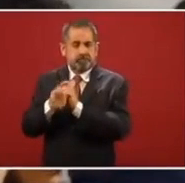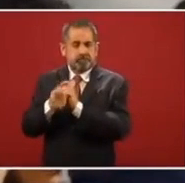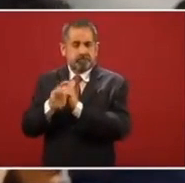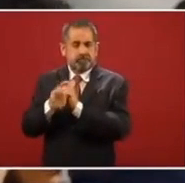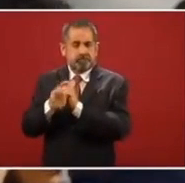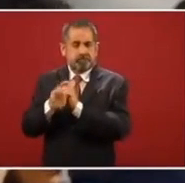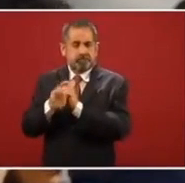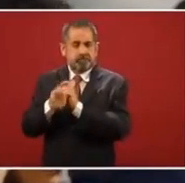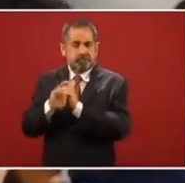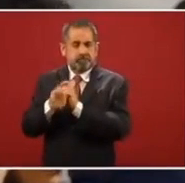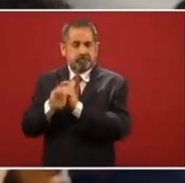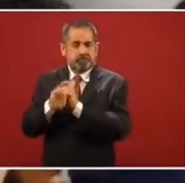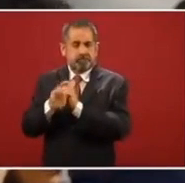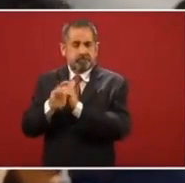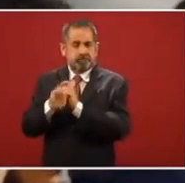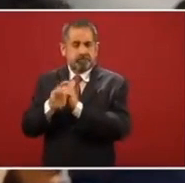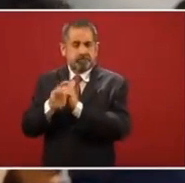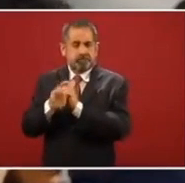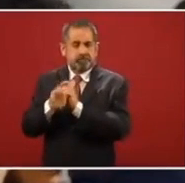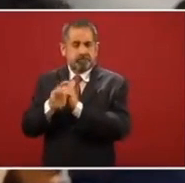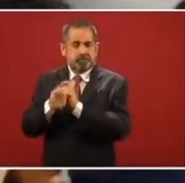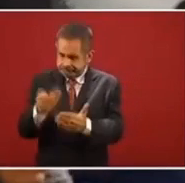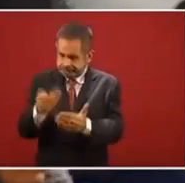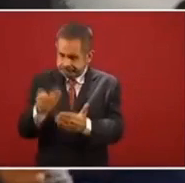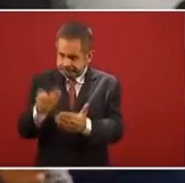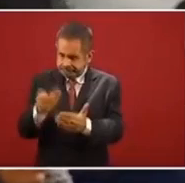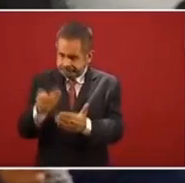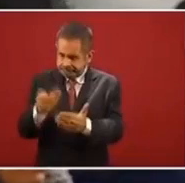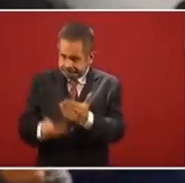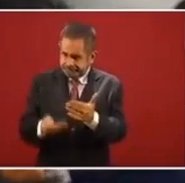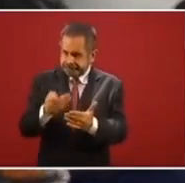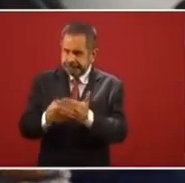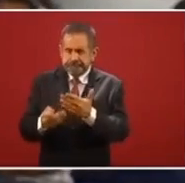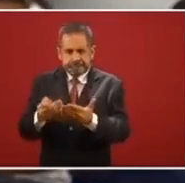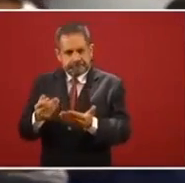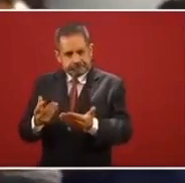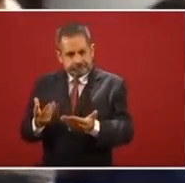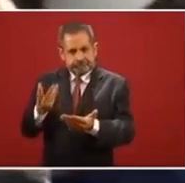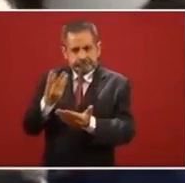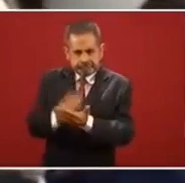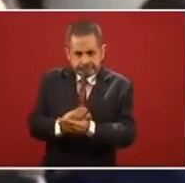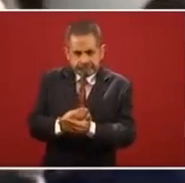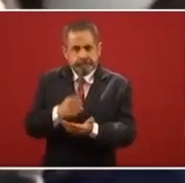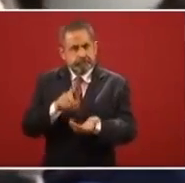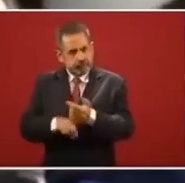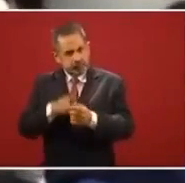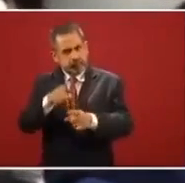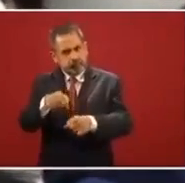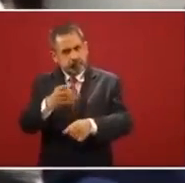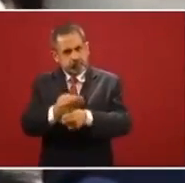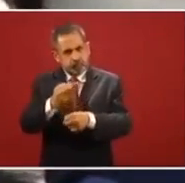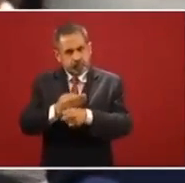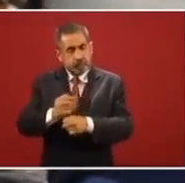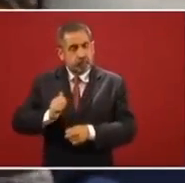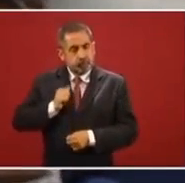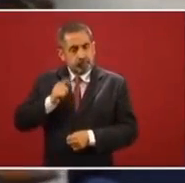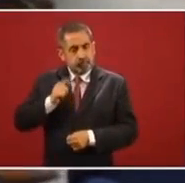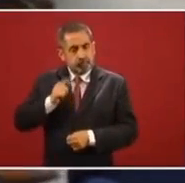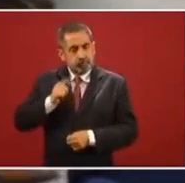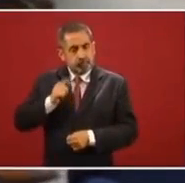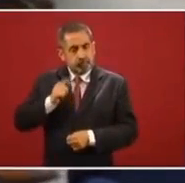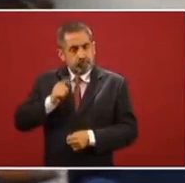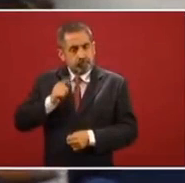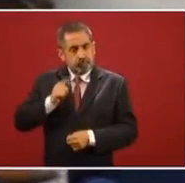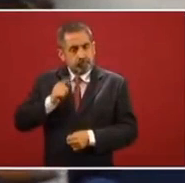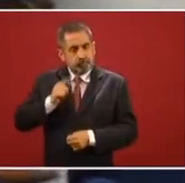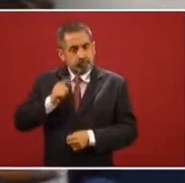fourth transformation would not be complete si no usted aprovechara con esa fuerza que tiene